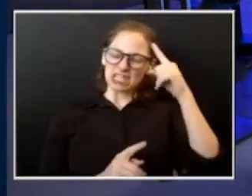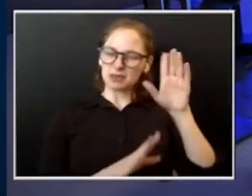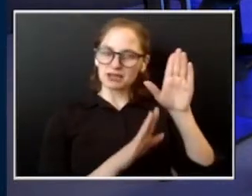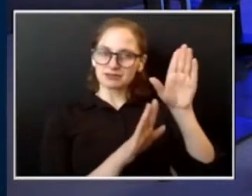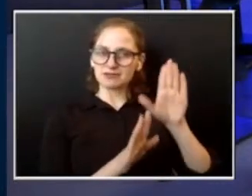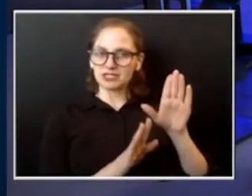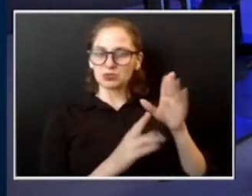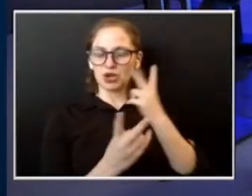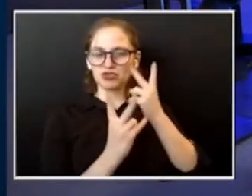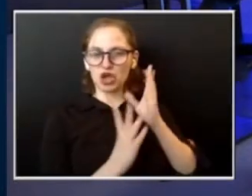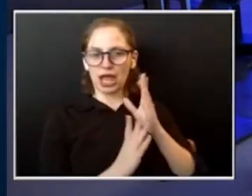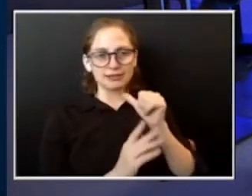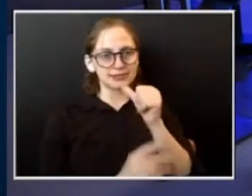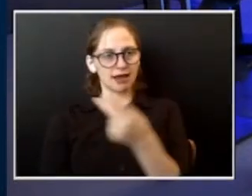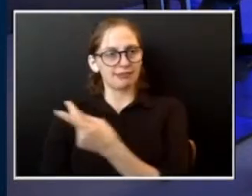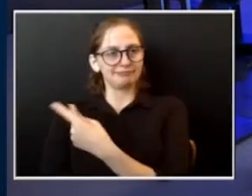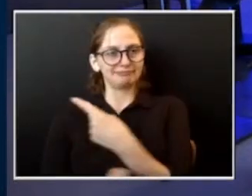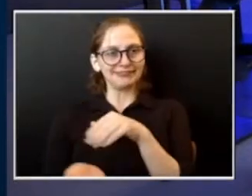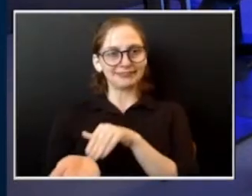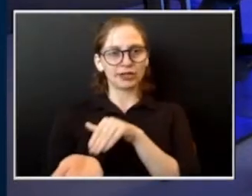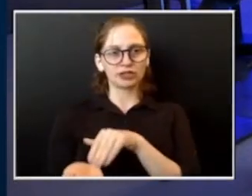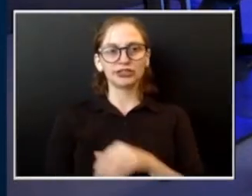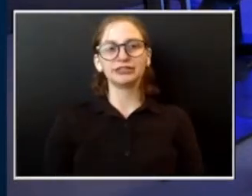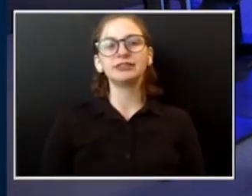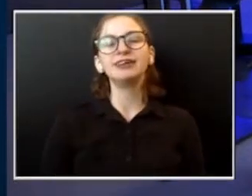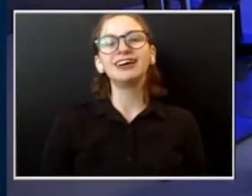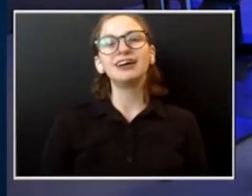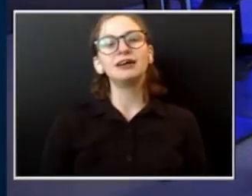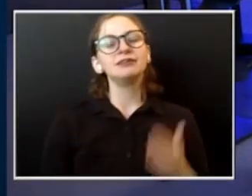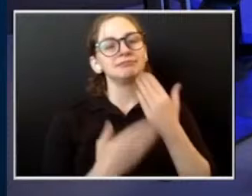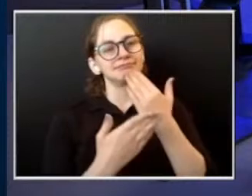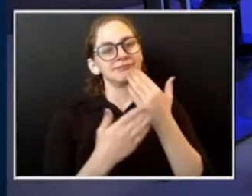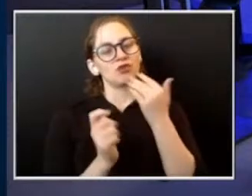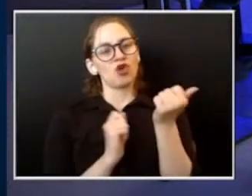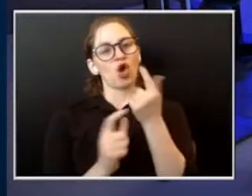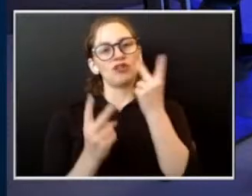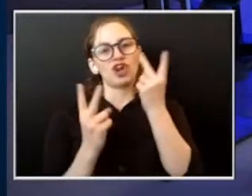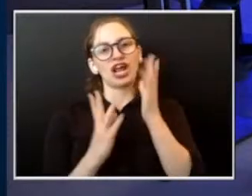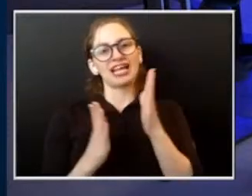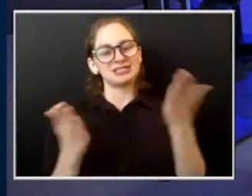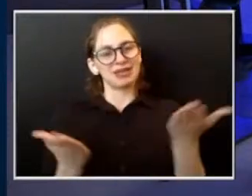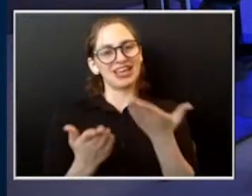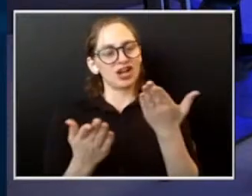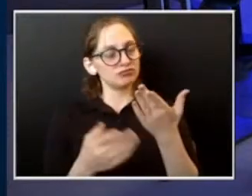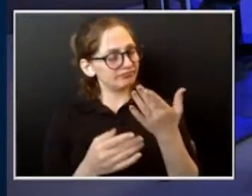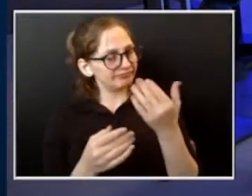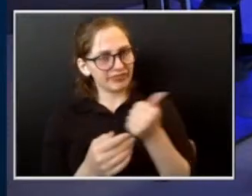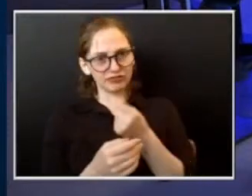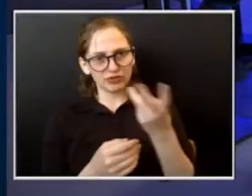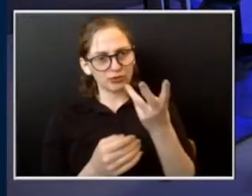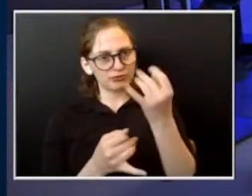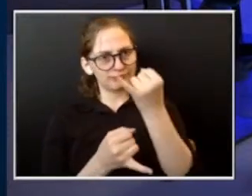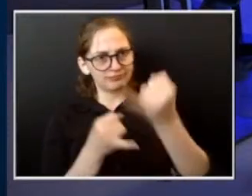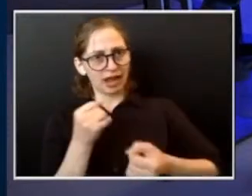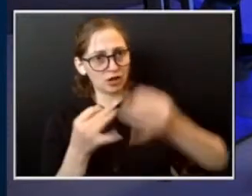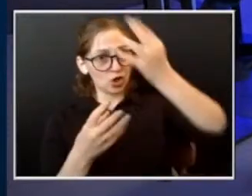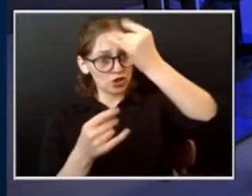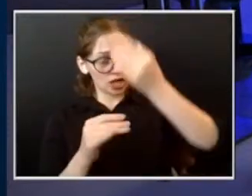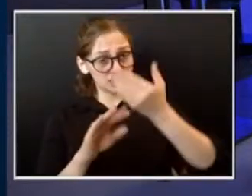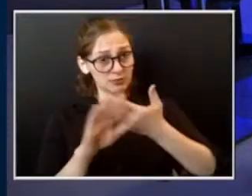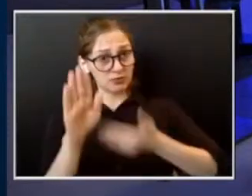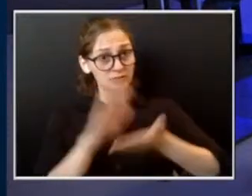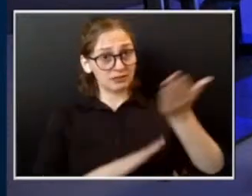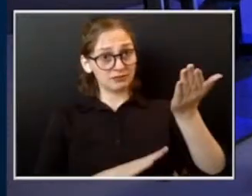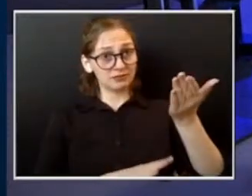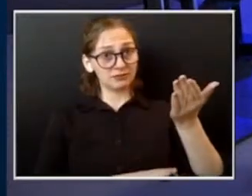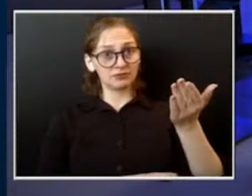And I am really grateful to all of our guests for being here. I'd like to get a few final thoughts before we go. Steve. Thank you, thank